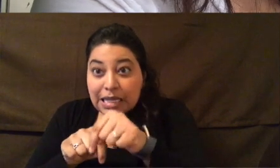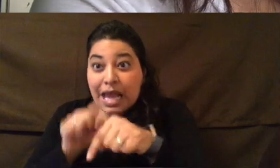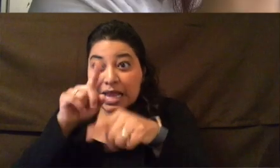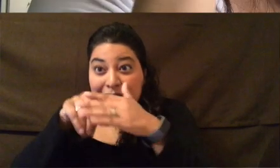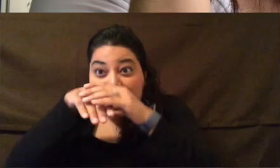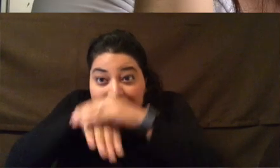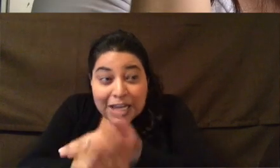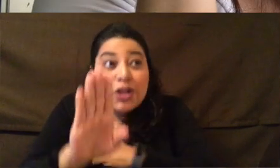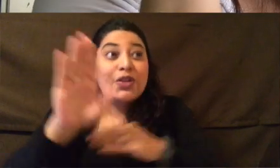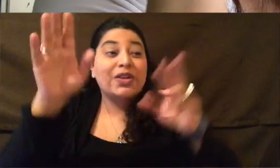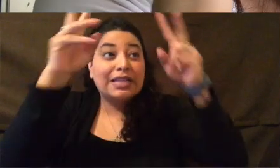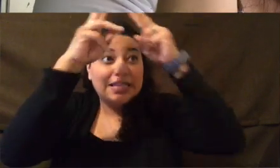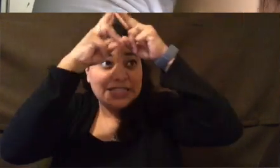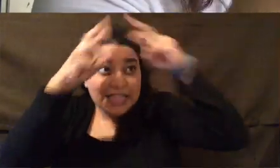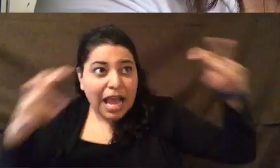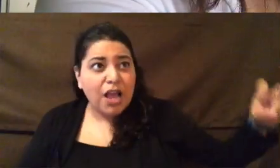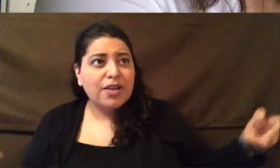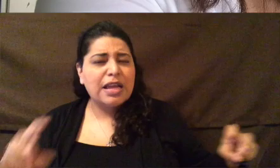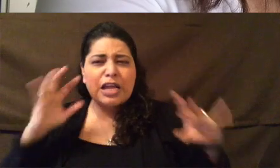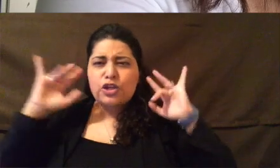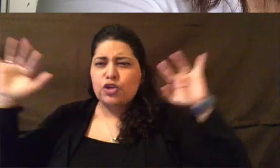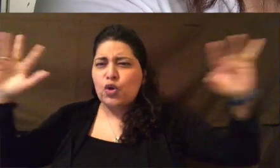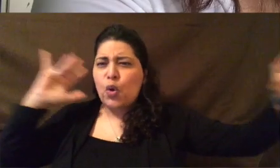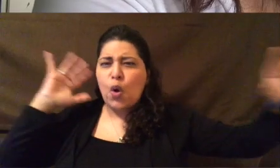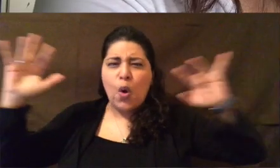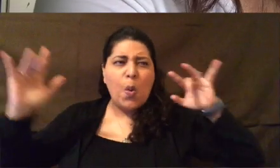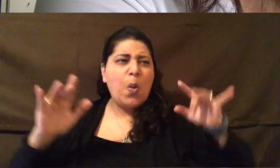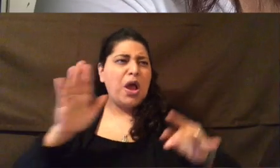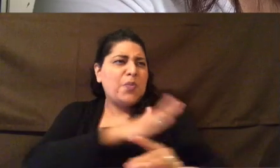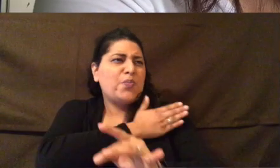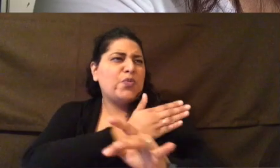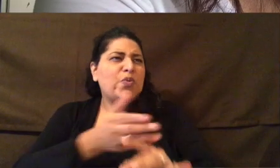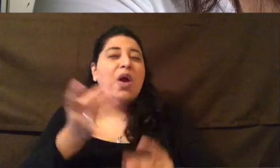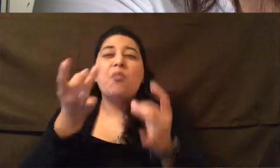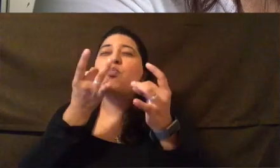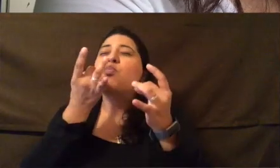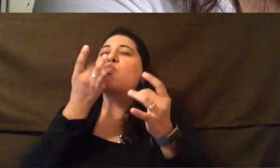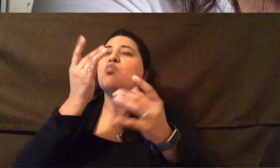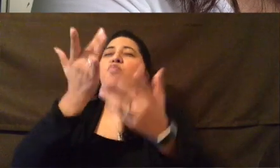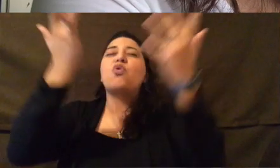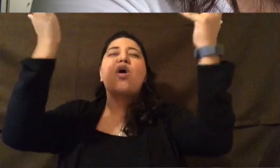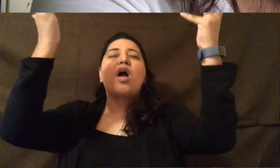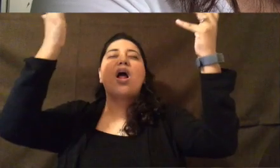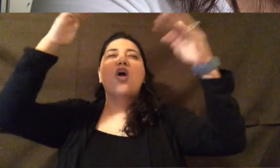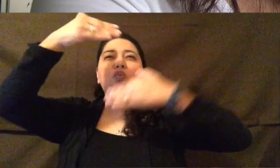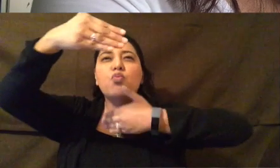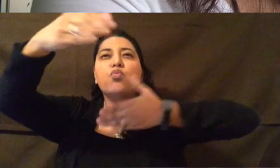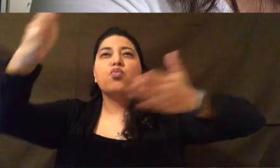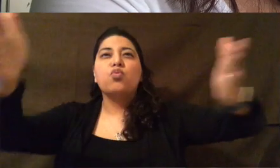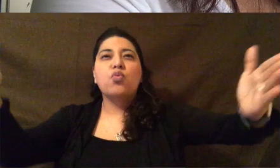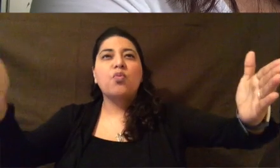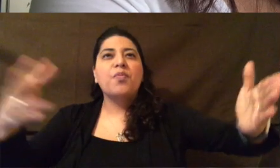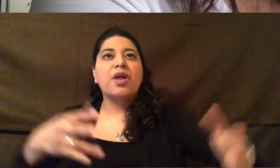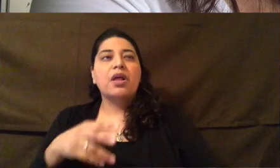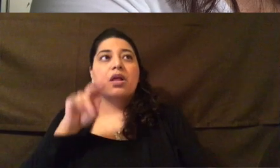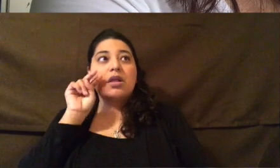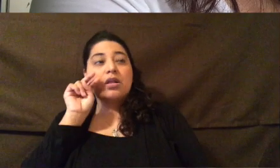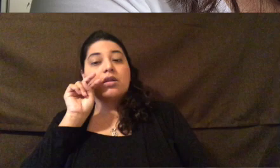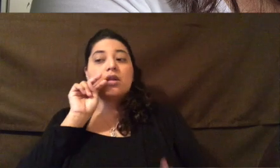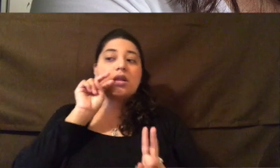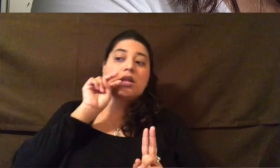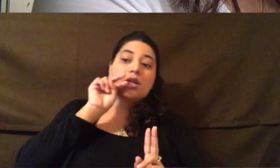into the entrance of the castle. Noise and music came from a bright room in front of them. They stood on one side of the doorway and peeked